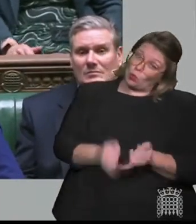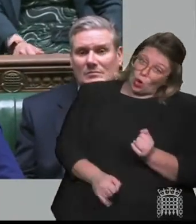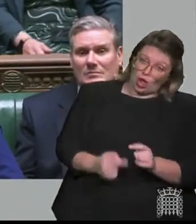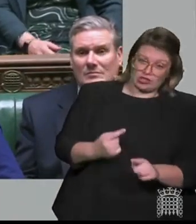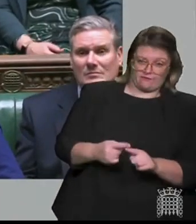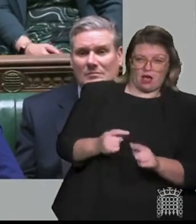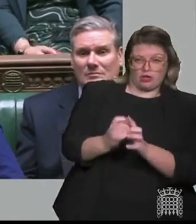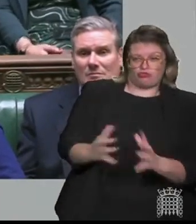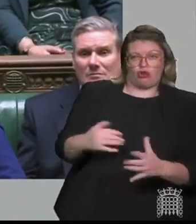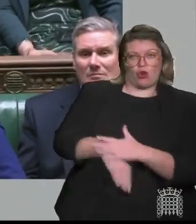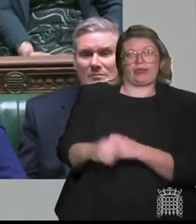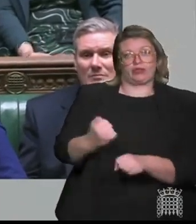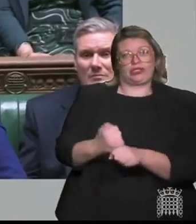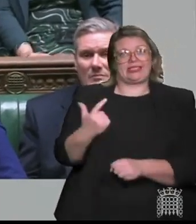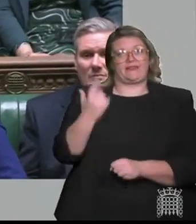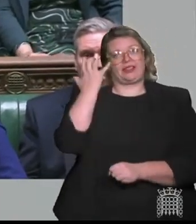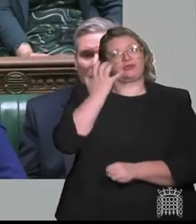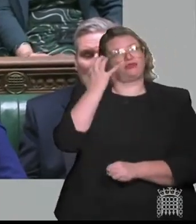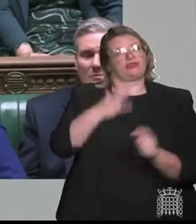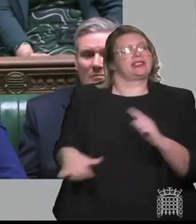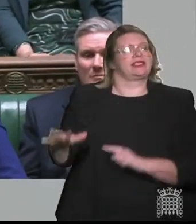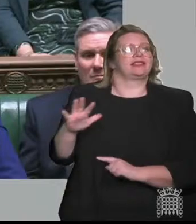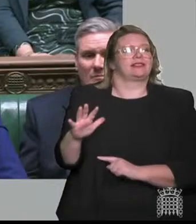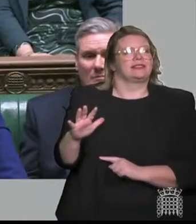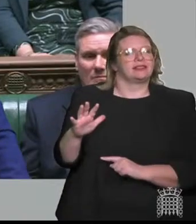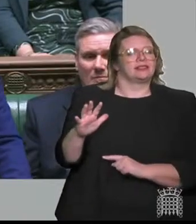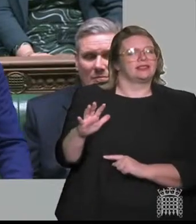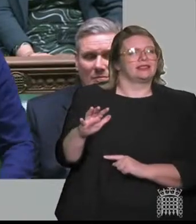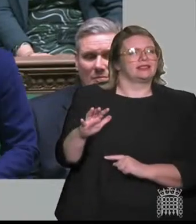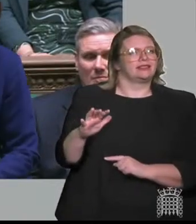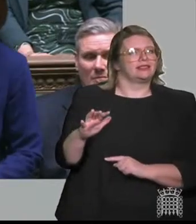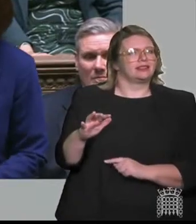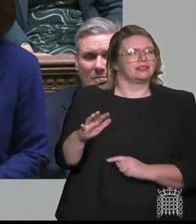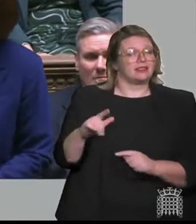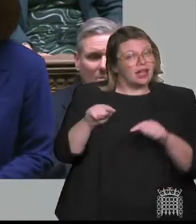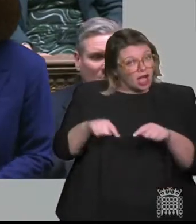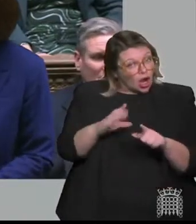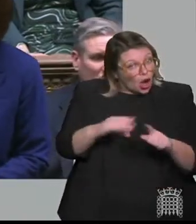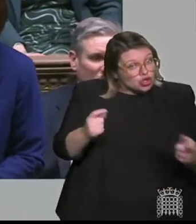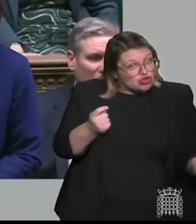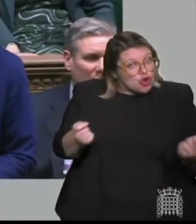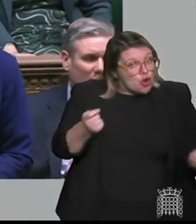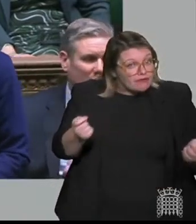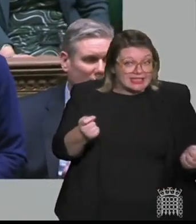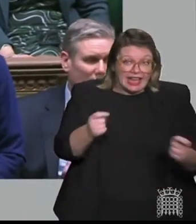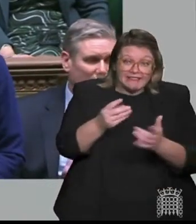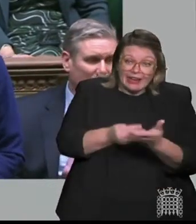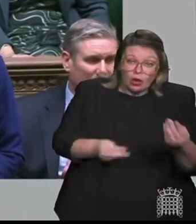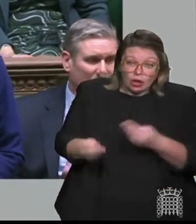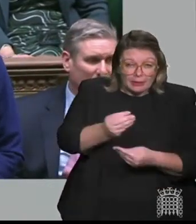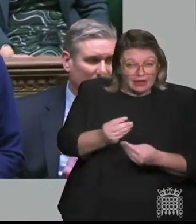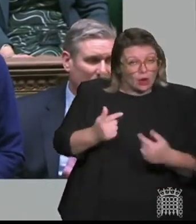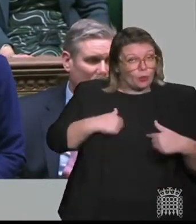the G7. When it comes to economic growth, under the Tories we are more world-following than